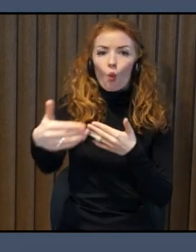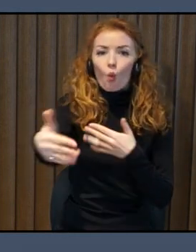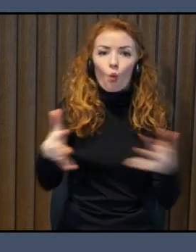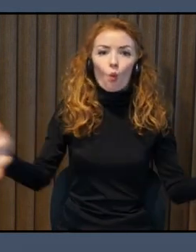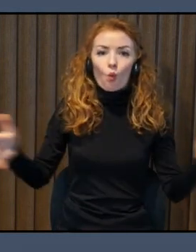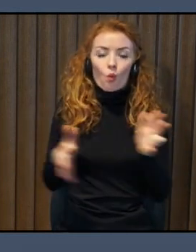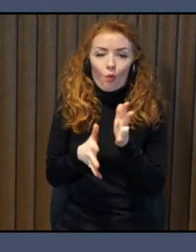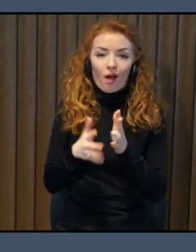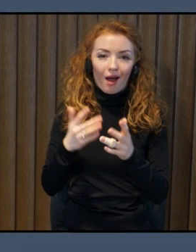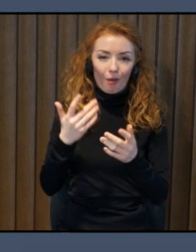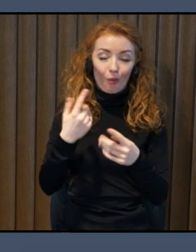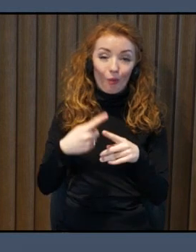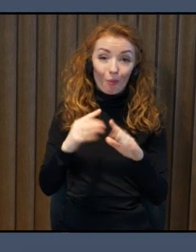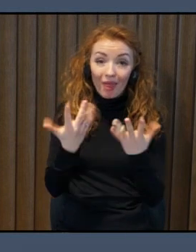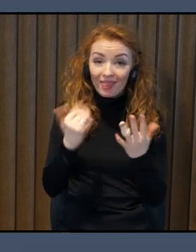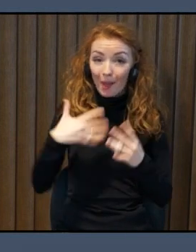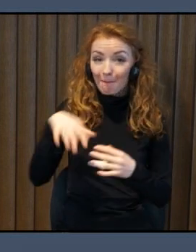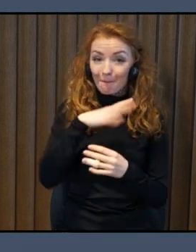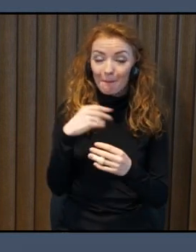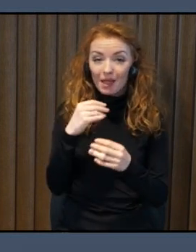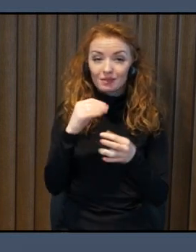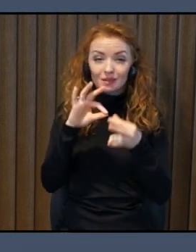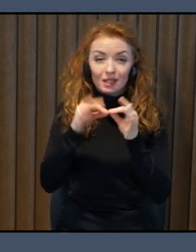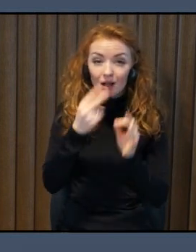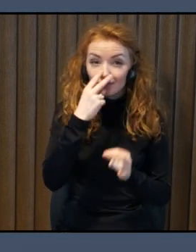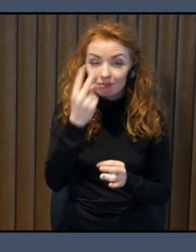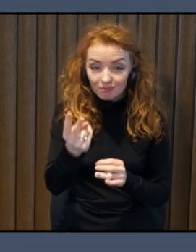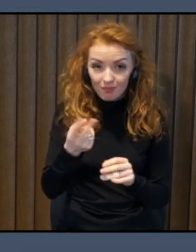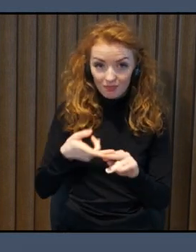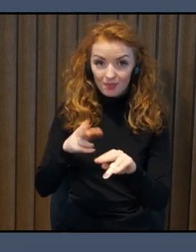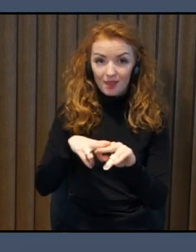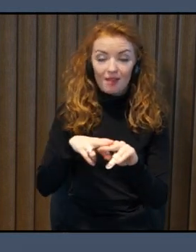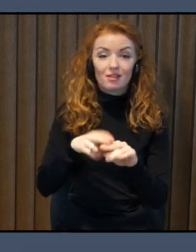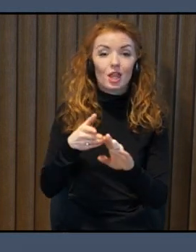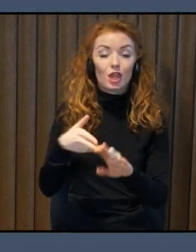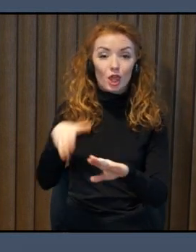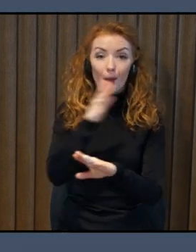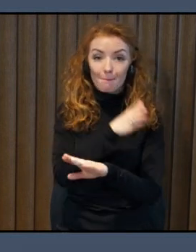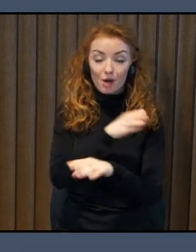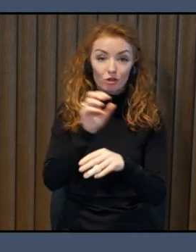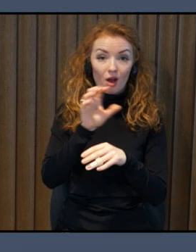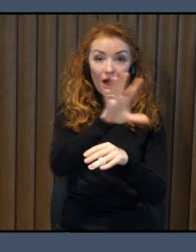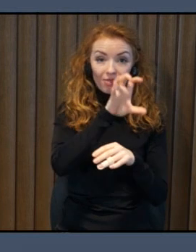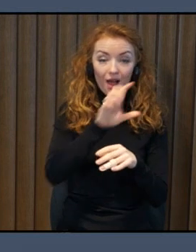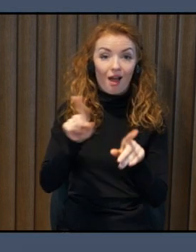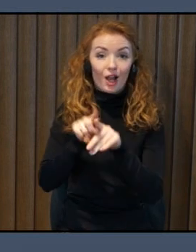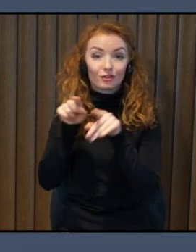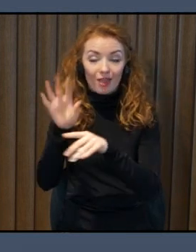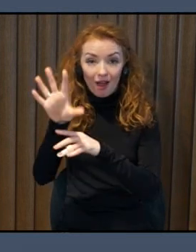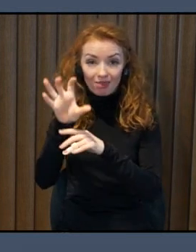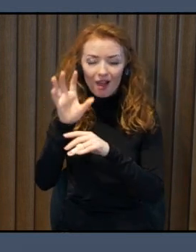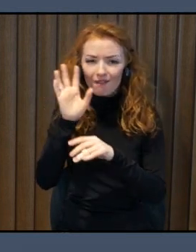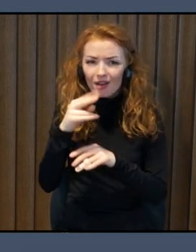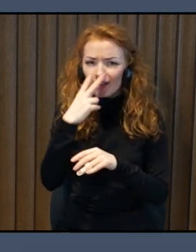person is sitting, when is standing, when has stretched out a hand, and so on. And if we look carefully